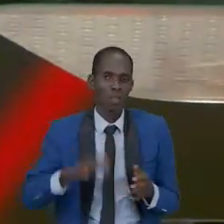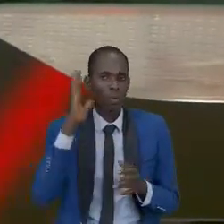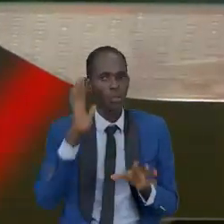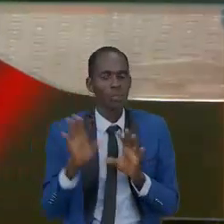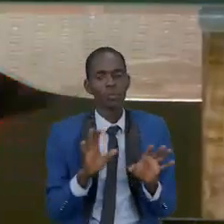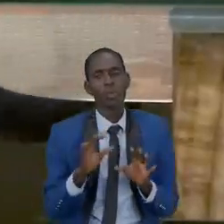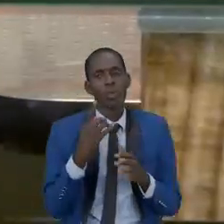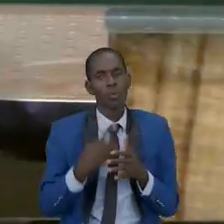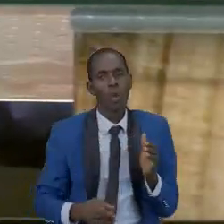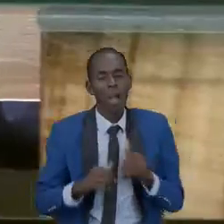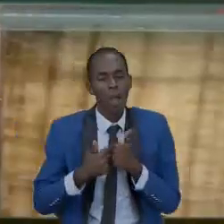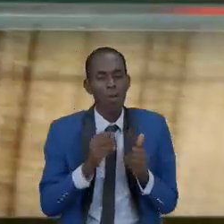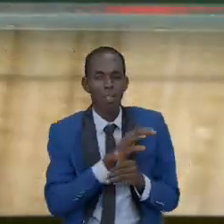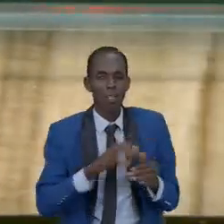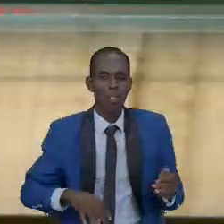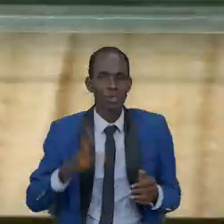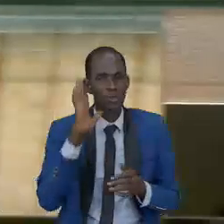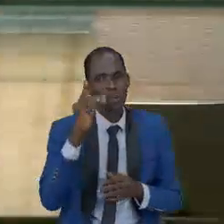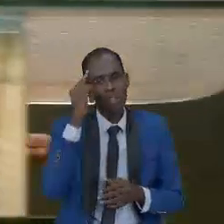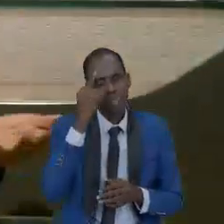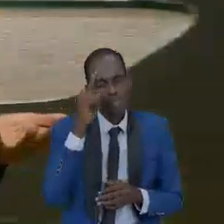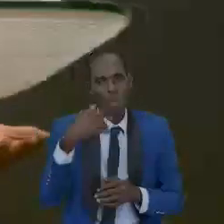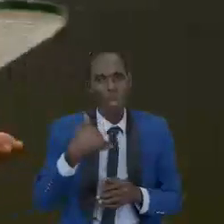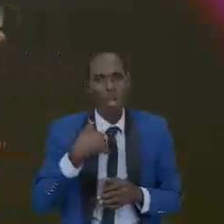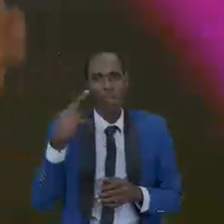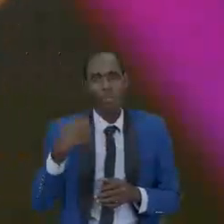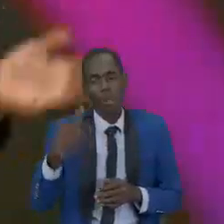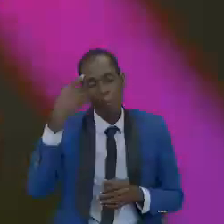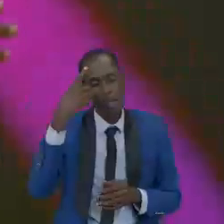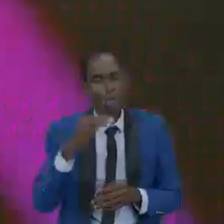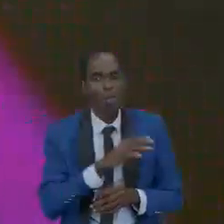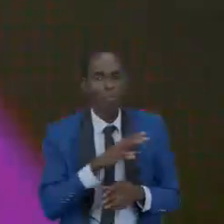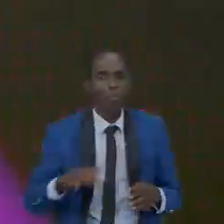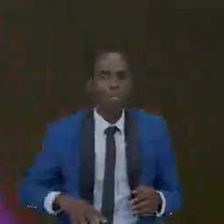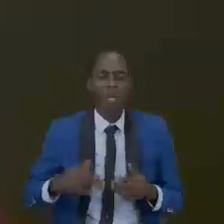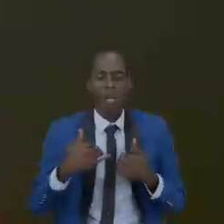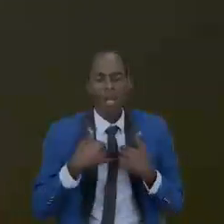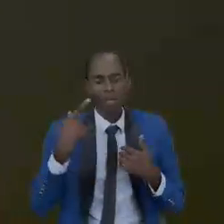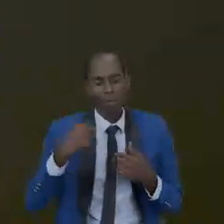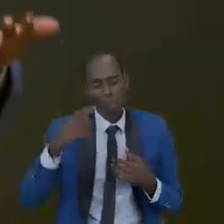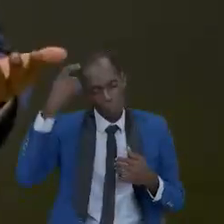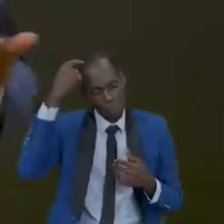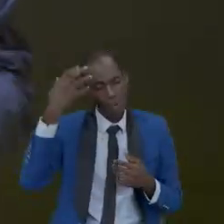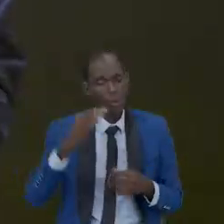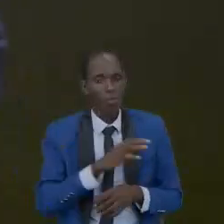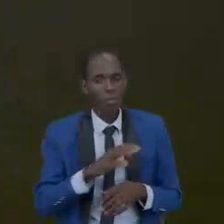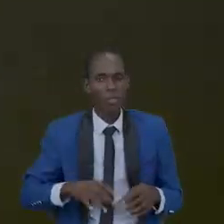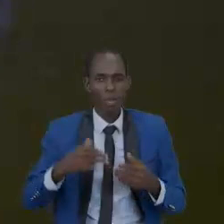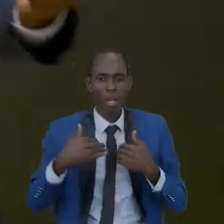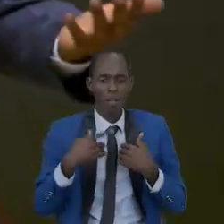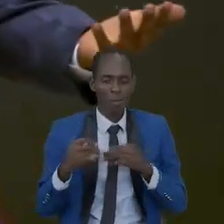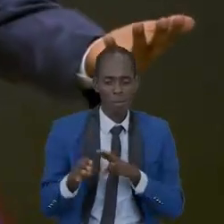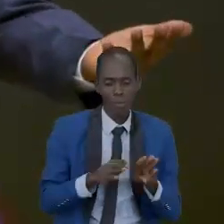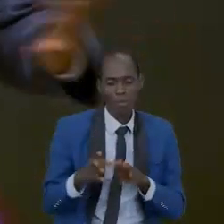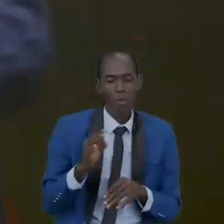will think, you have the thoughts of Christ, you have the mind of Christ, you have the way of Christ, you have the behavior of Christ, you